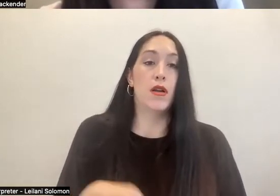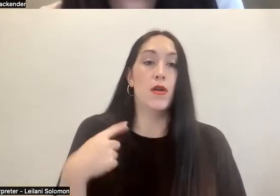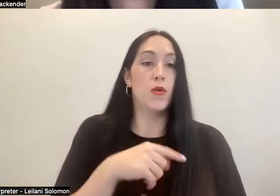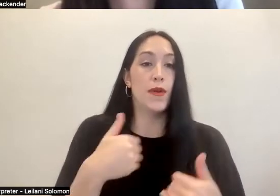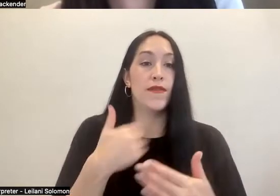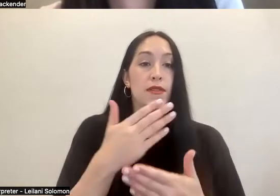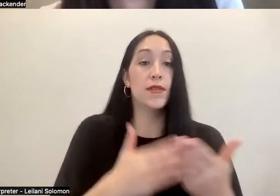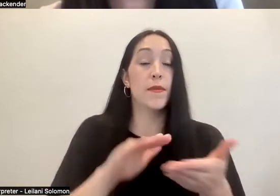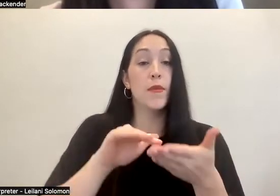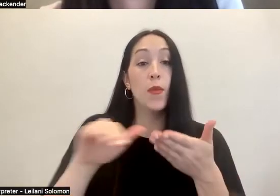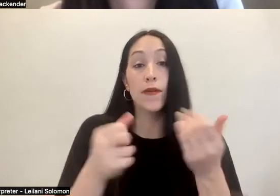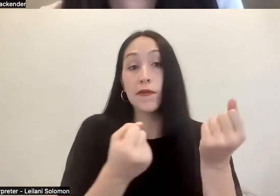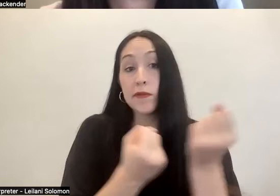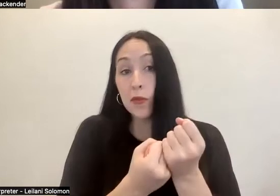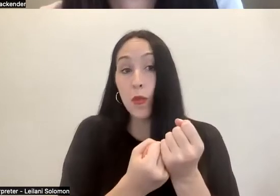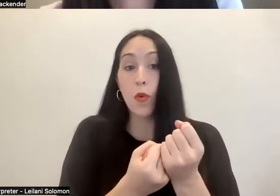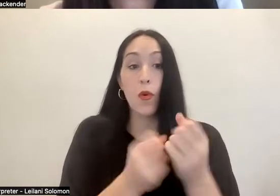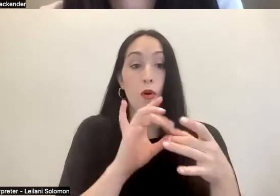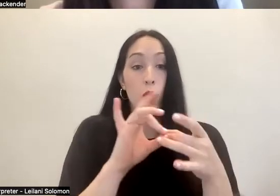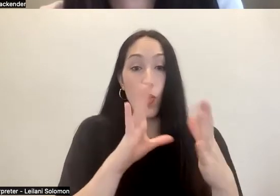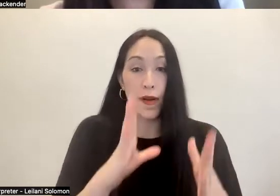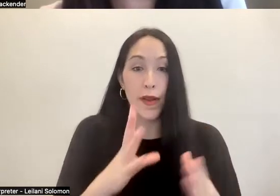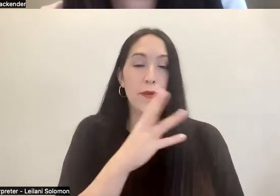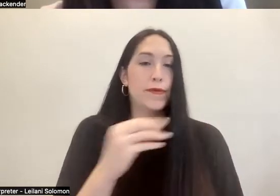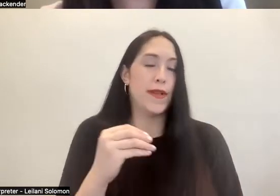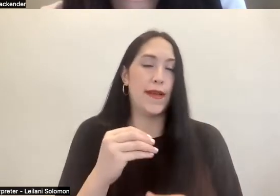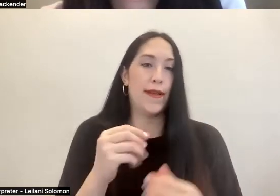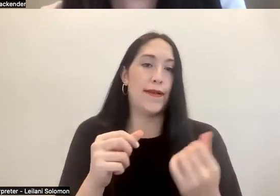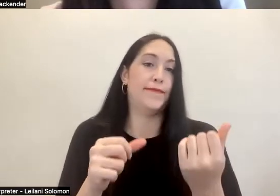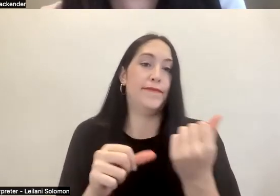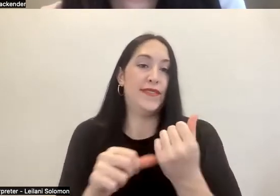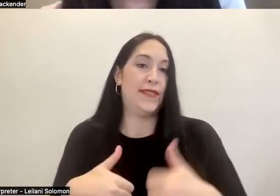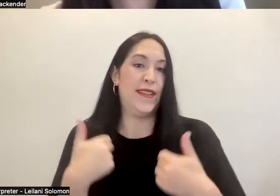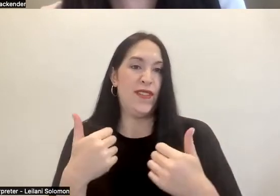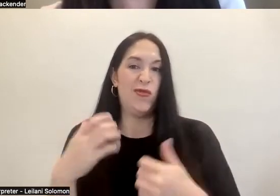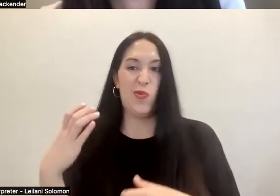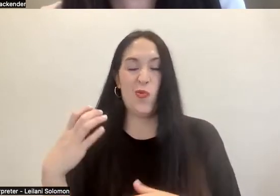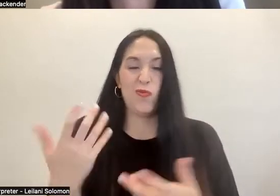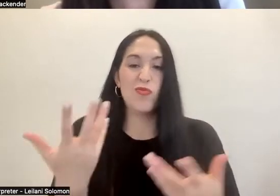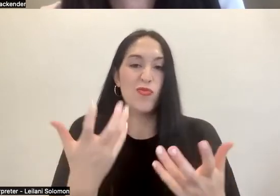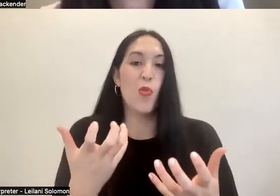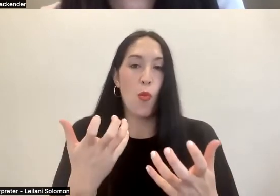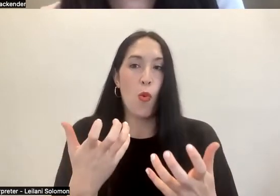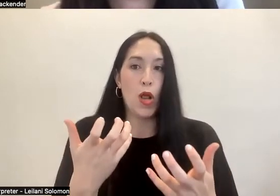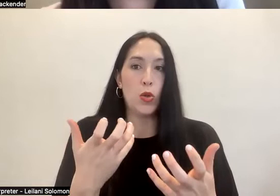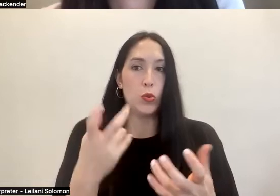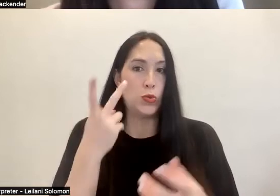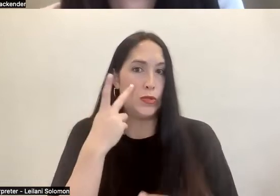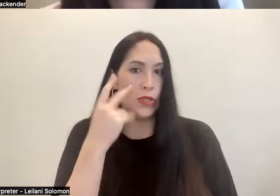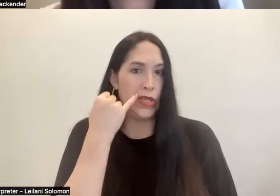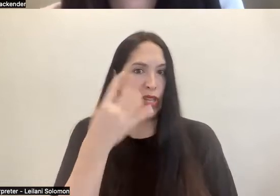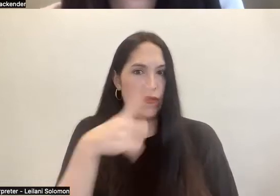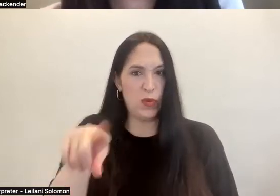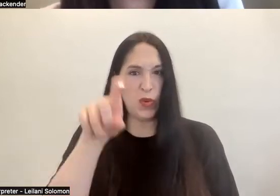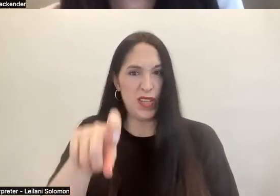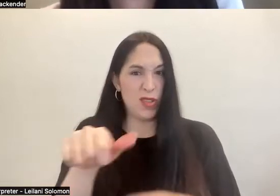coordinators and supported living coaches joining us. And we just want to gauge that if you need a training certificate following this